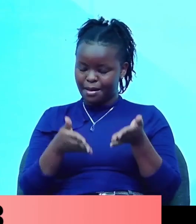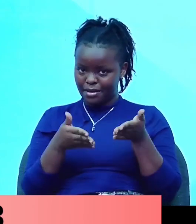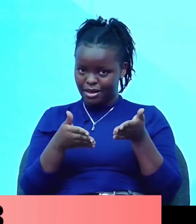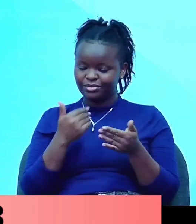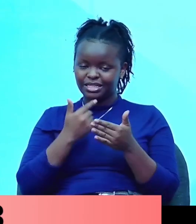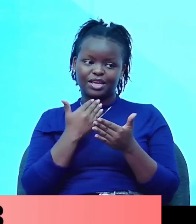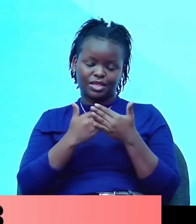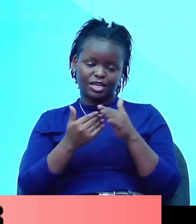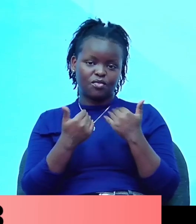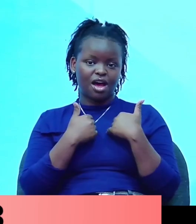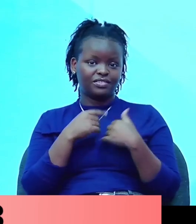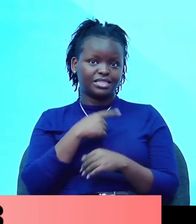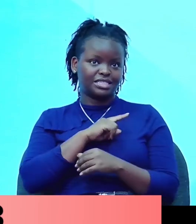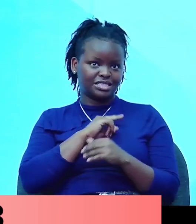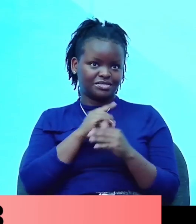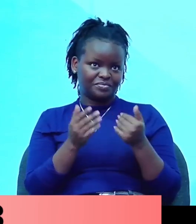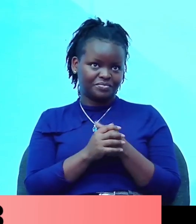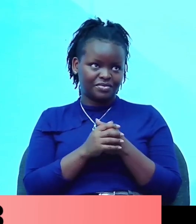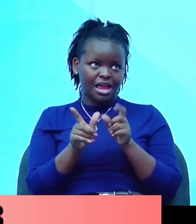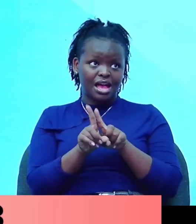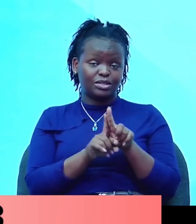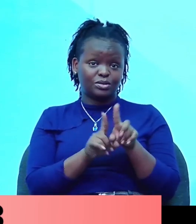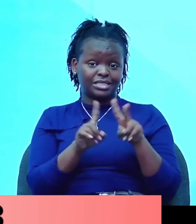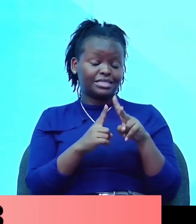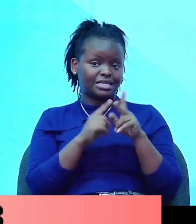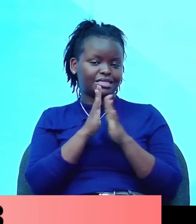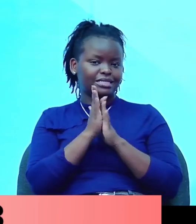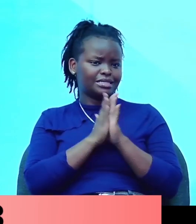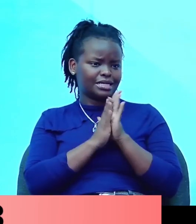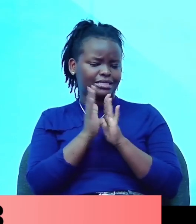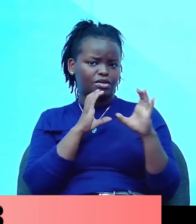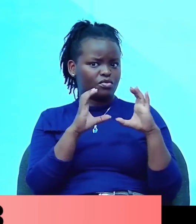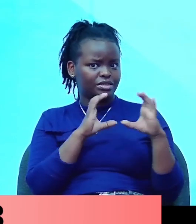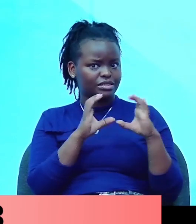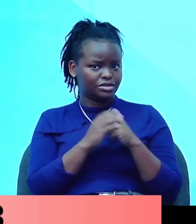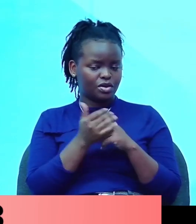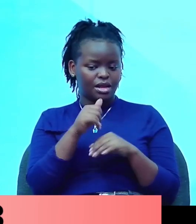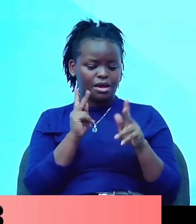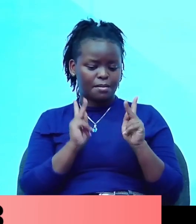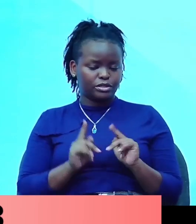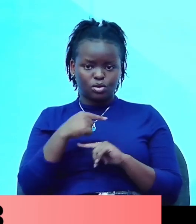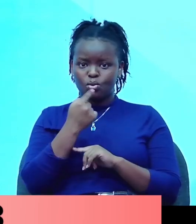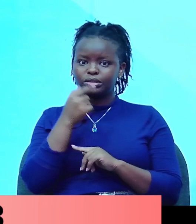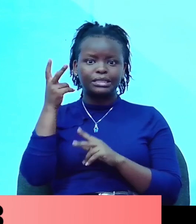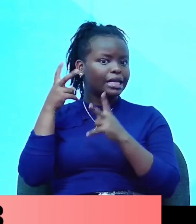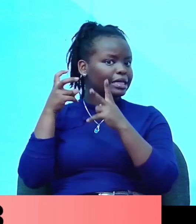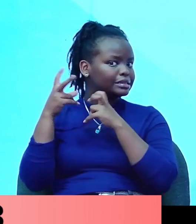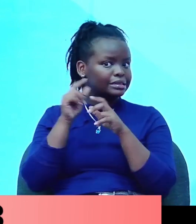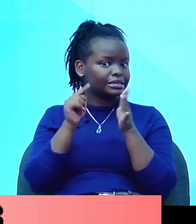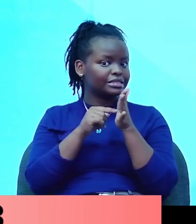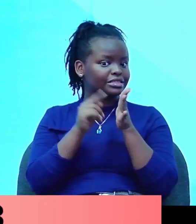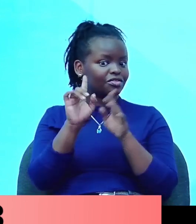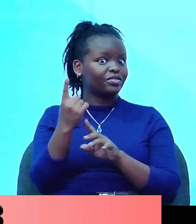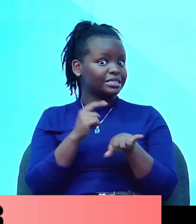Wonderful. As we kick off this exciting conversation, right? For anyone who's listening this for the first time